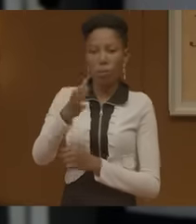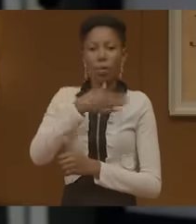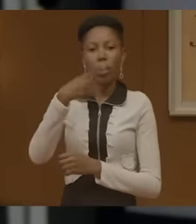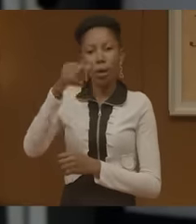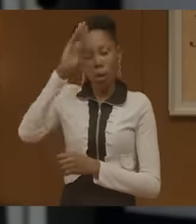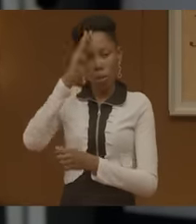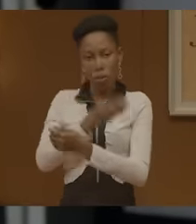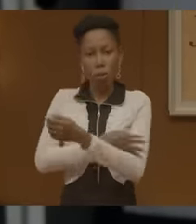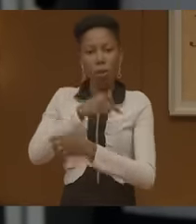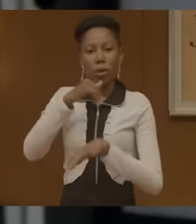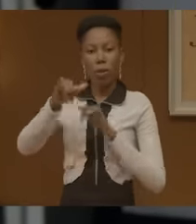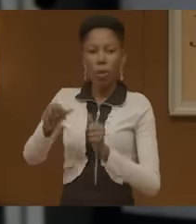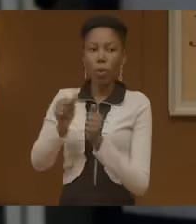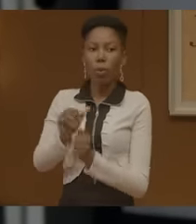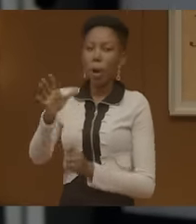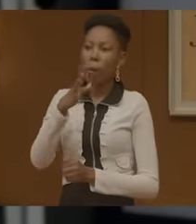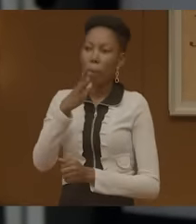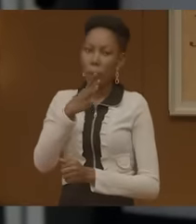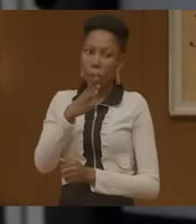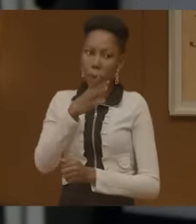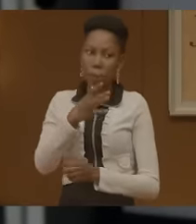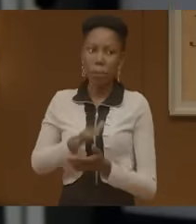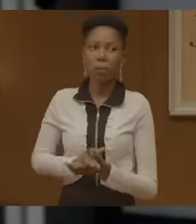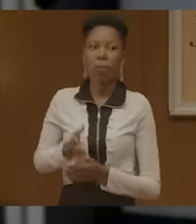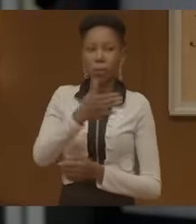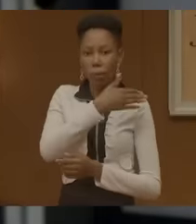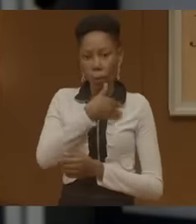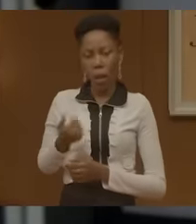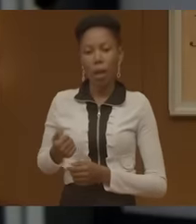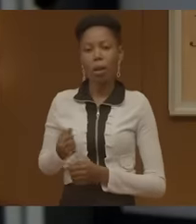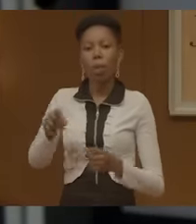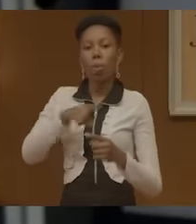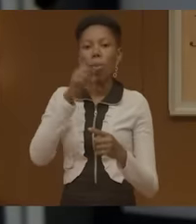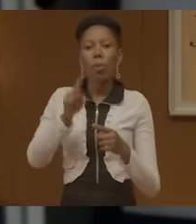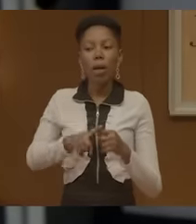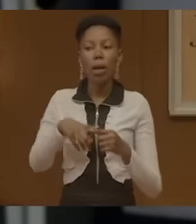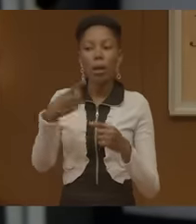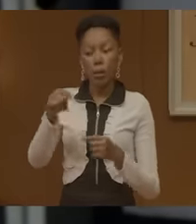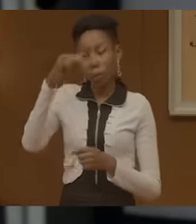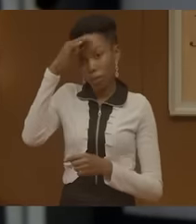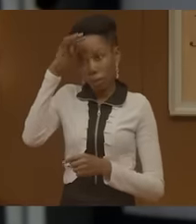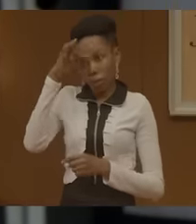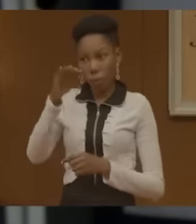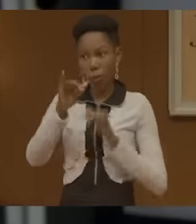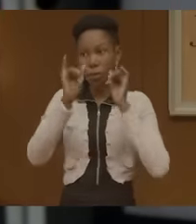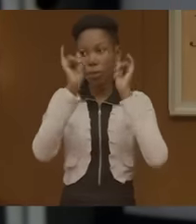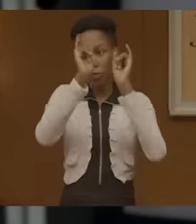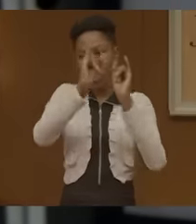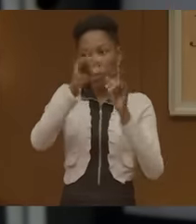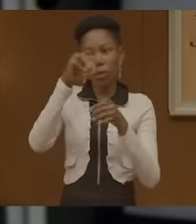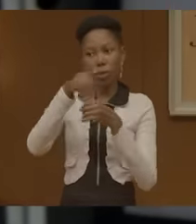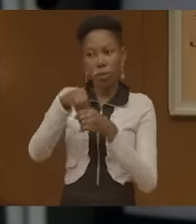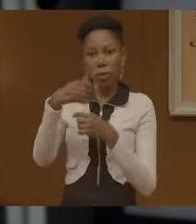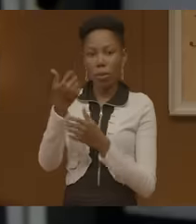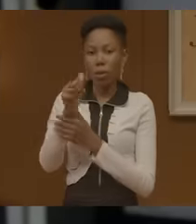then. So after I lost my mom, I have to bring him down to Lagos because he's schooling in Abuja. My mom, she's working in